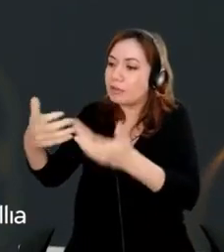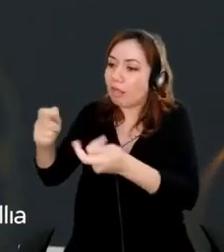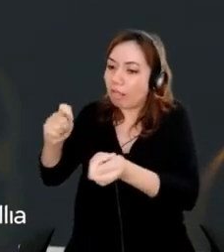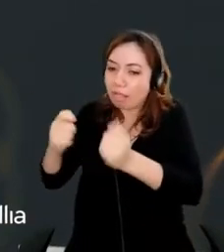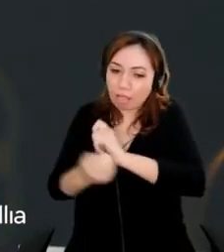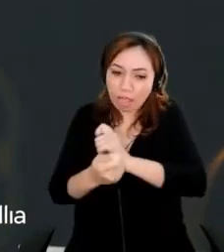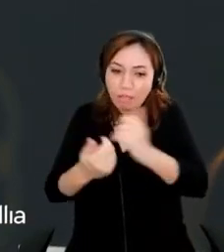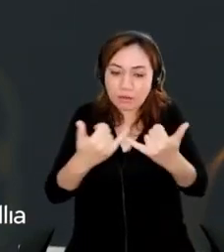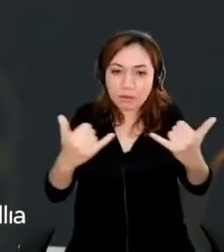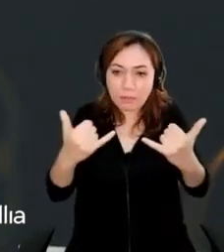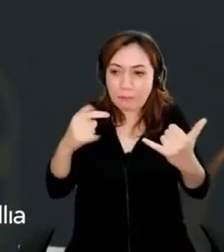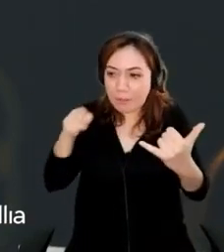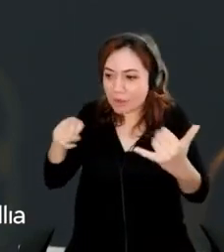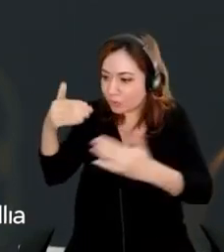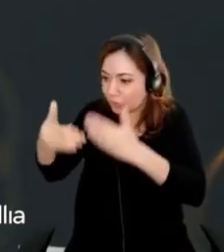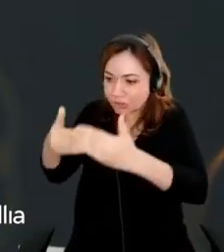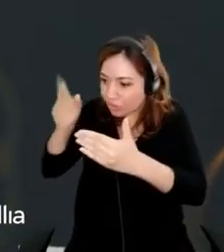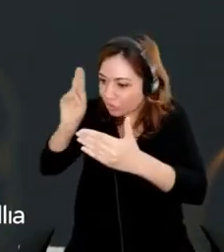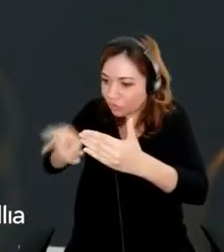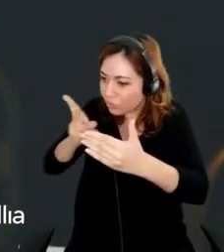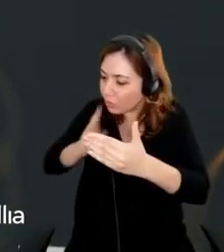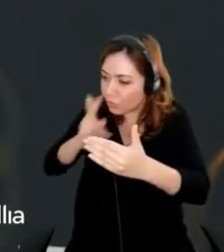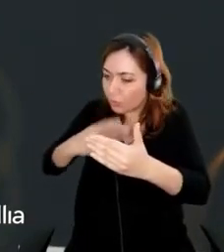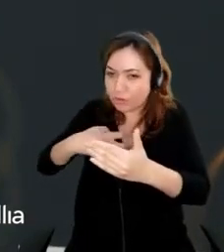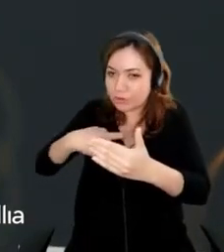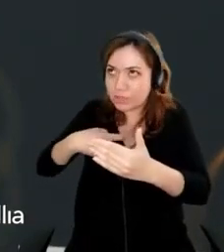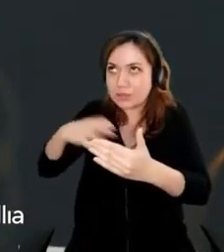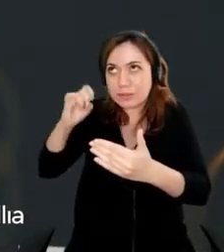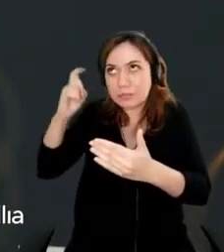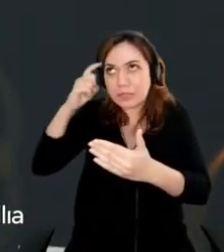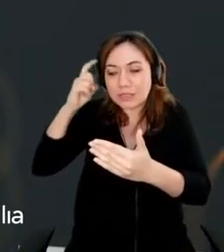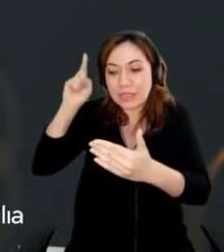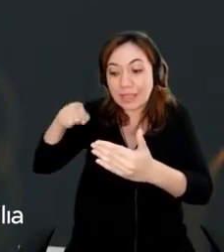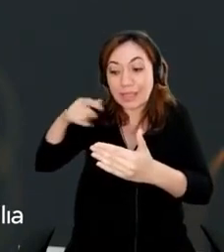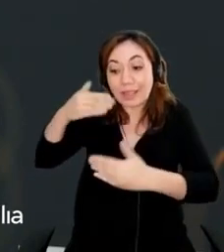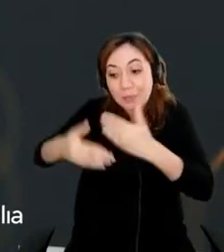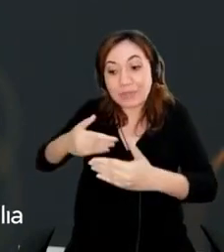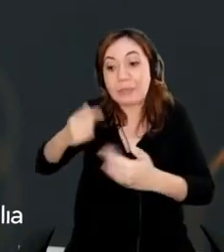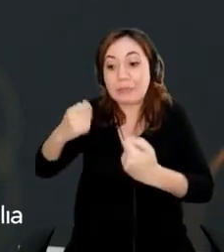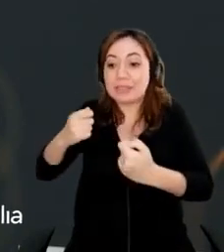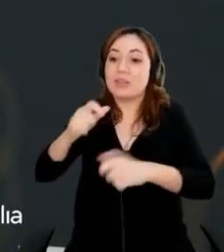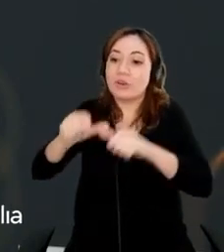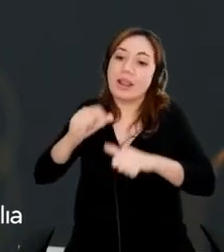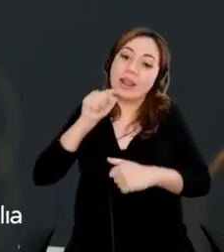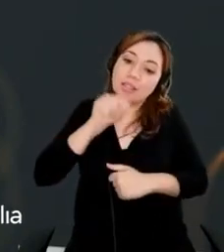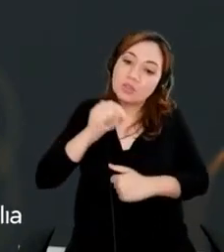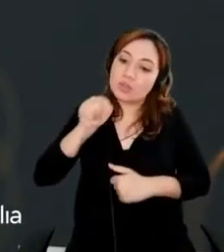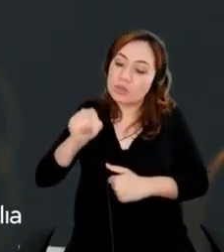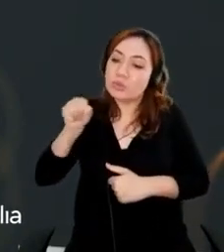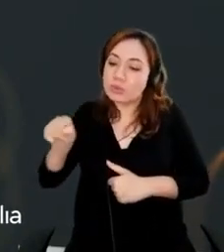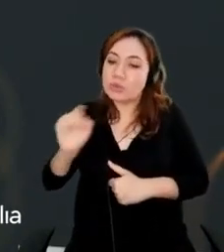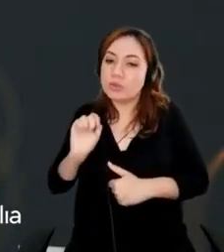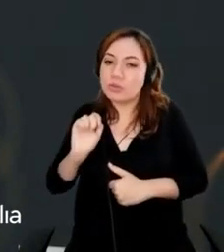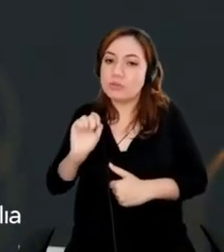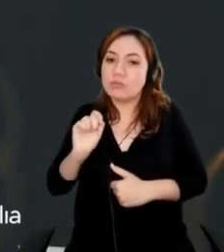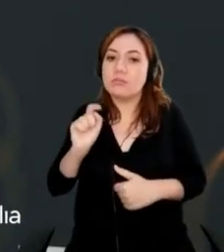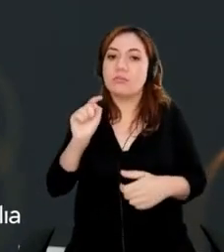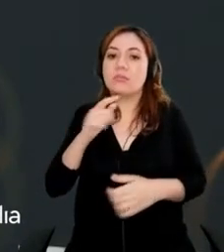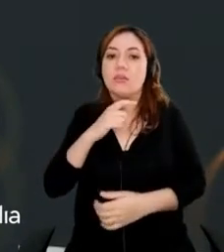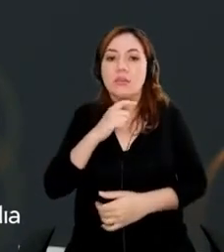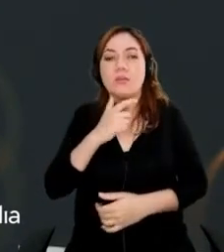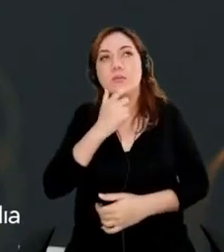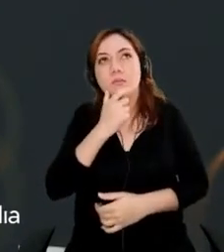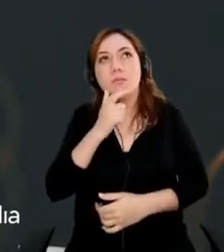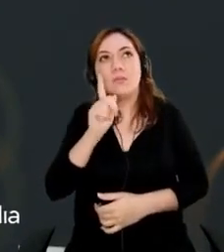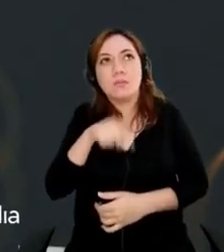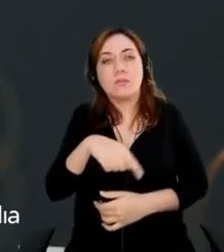the process, and if we really thought about it, we should change it this way and this way. And somebody else said, we're not really talking to the people who are going to be using